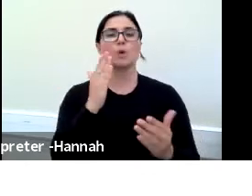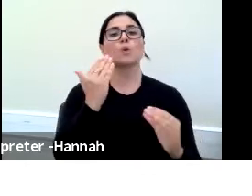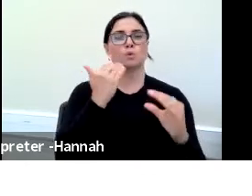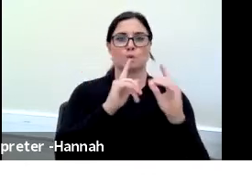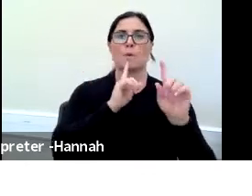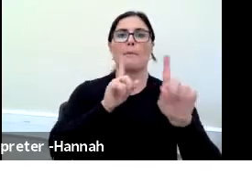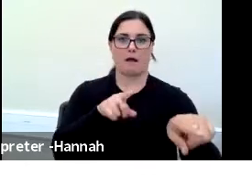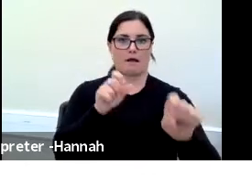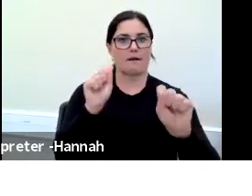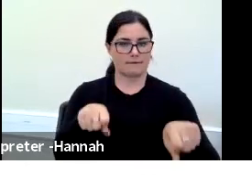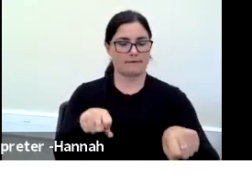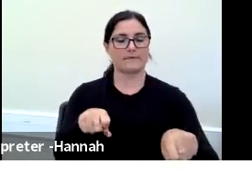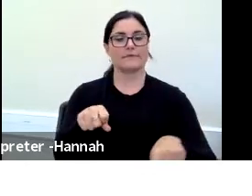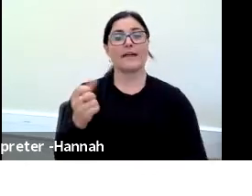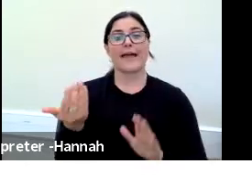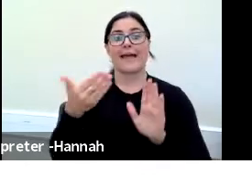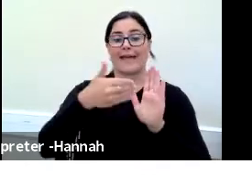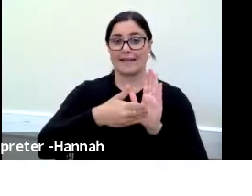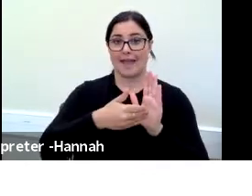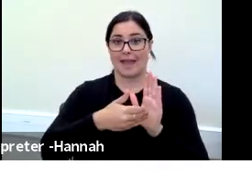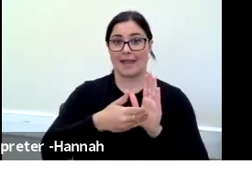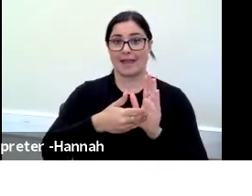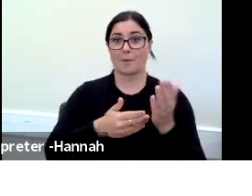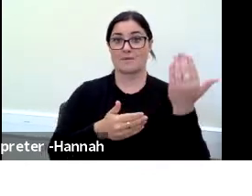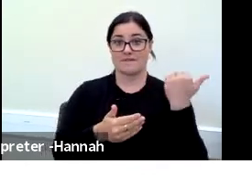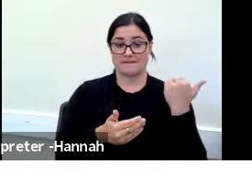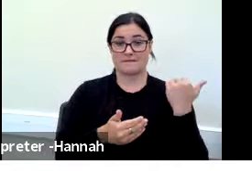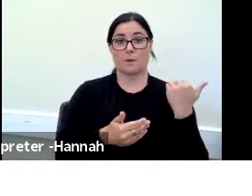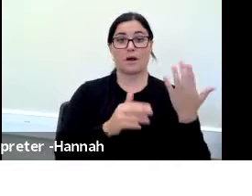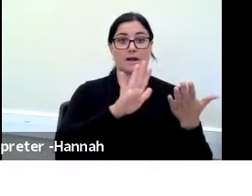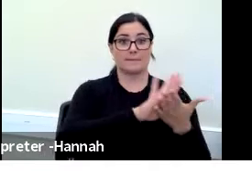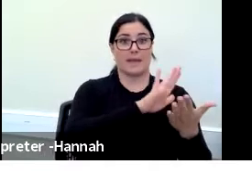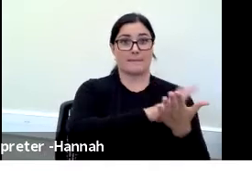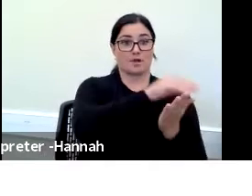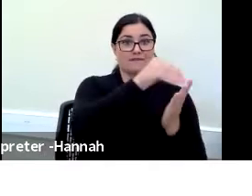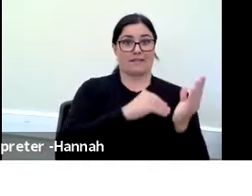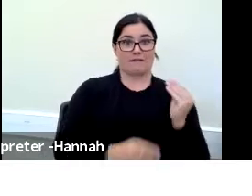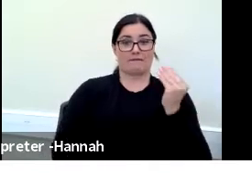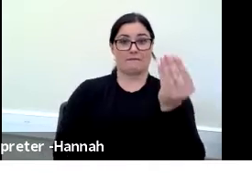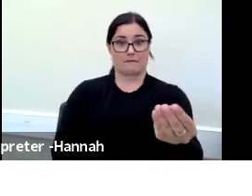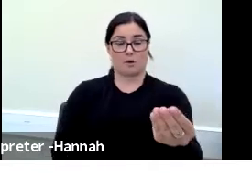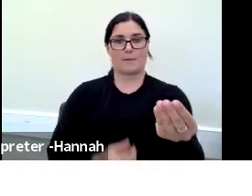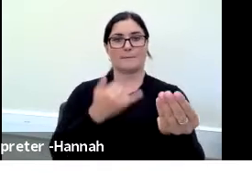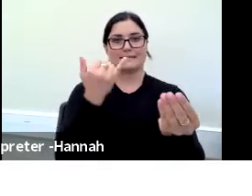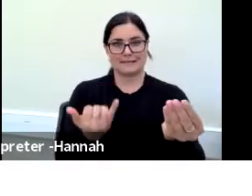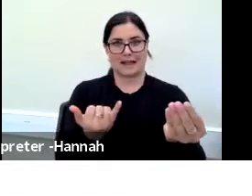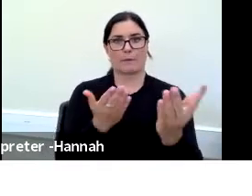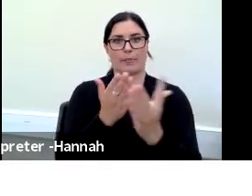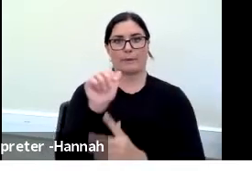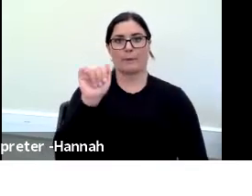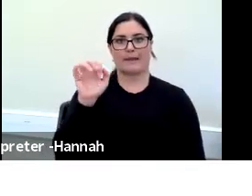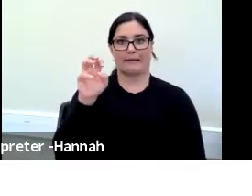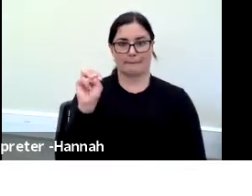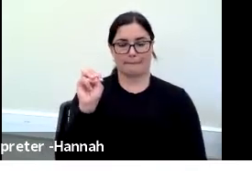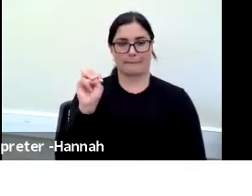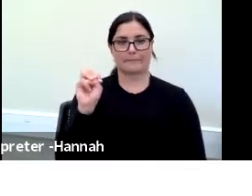email. And again, this was a previously paper form that students used to hand you for their accommodations. Instructors